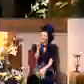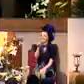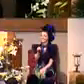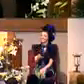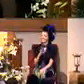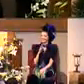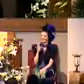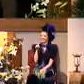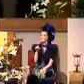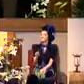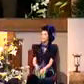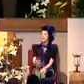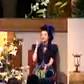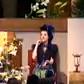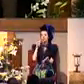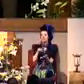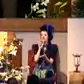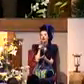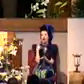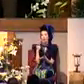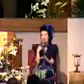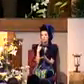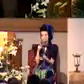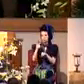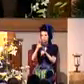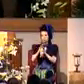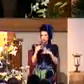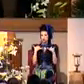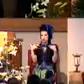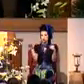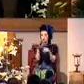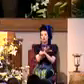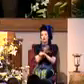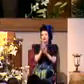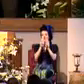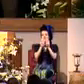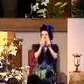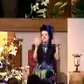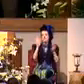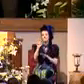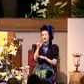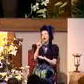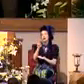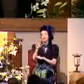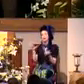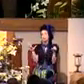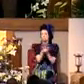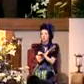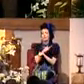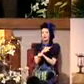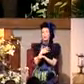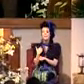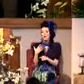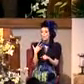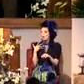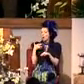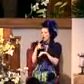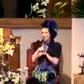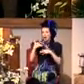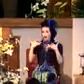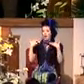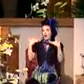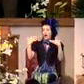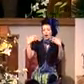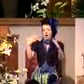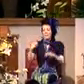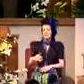And just so that we know this morning, not only is our sanctuary full, not only is our balcony full, but we have overflow seating in the lobby. And so I'm going to ask our ushers,